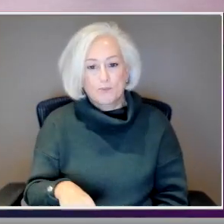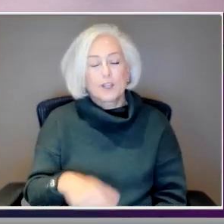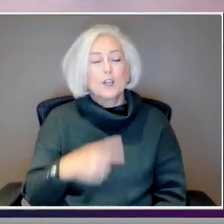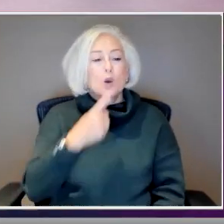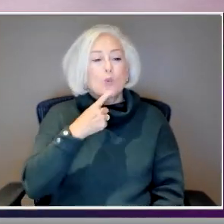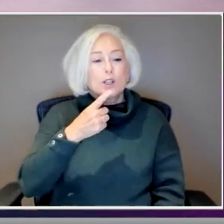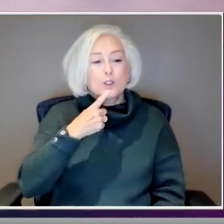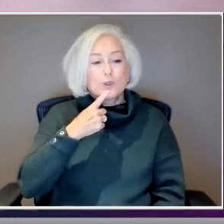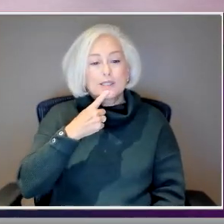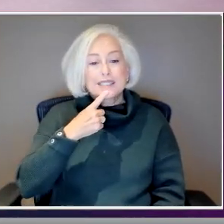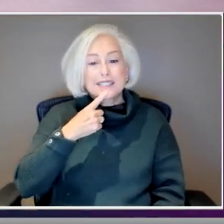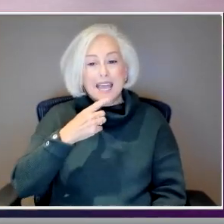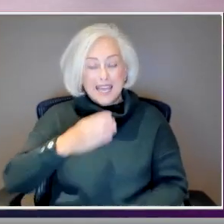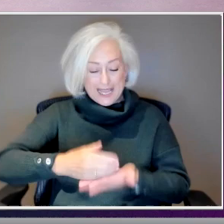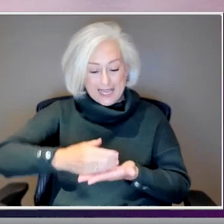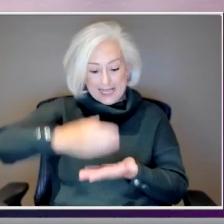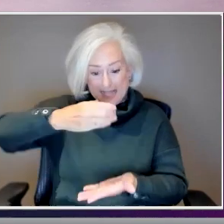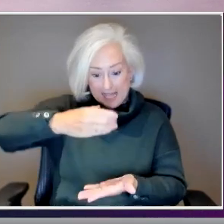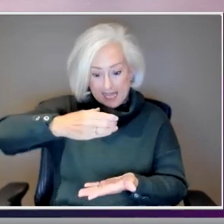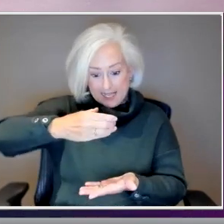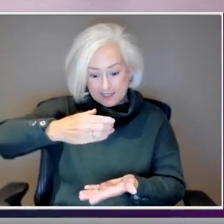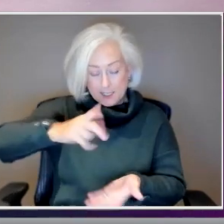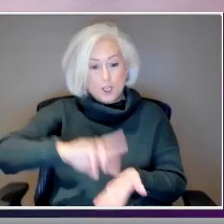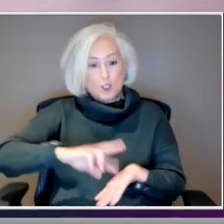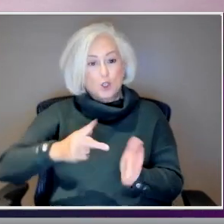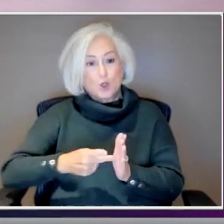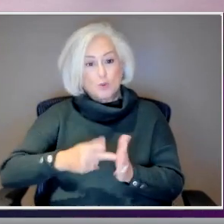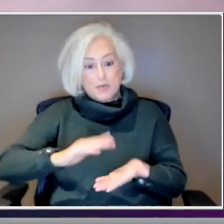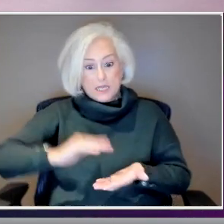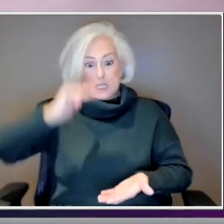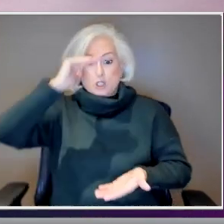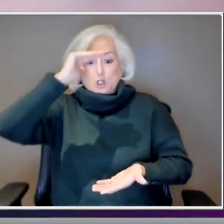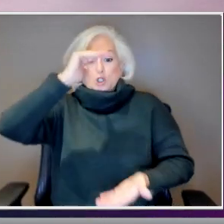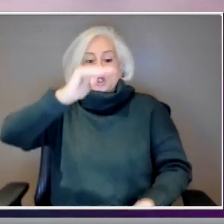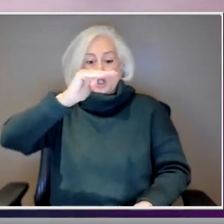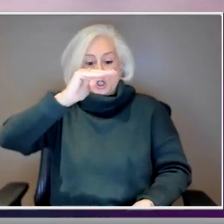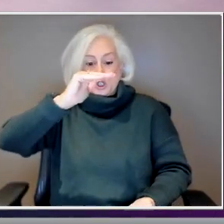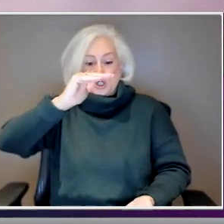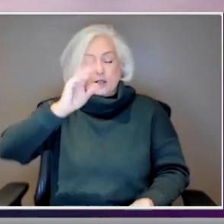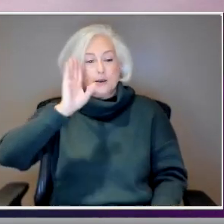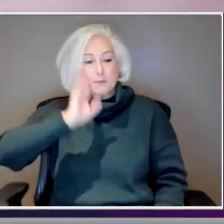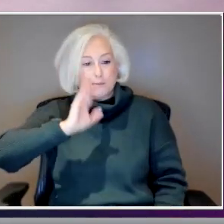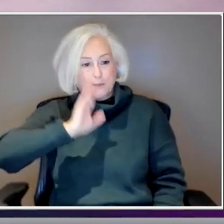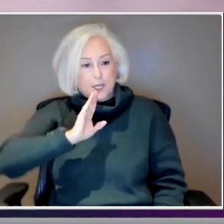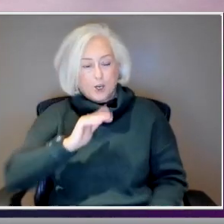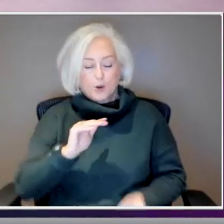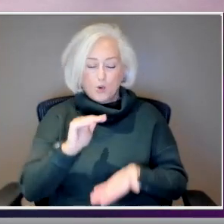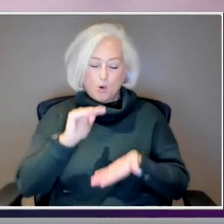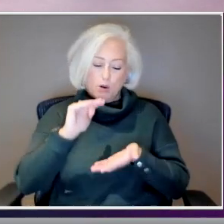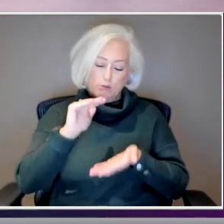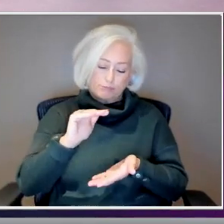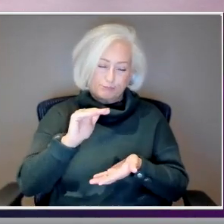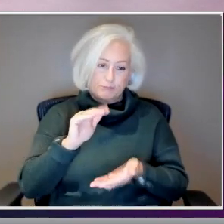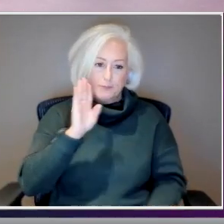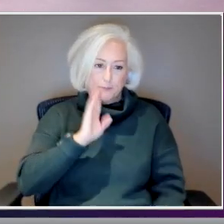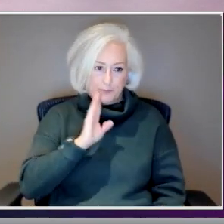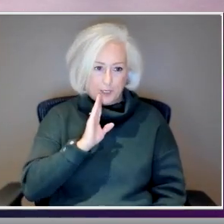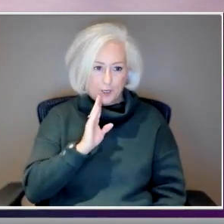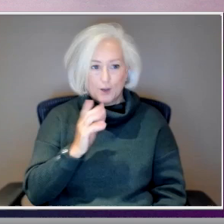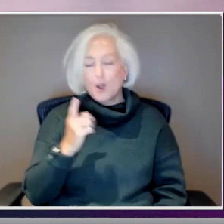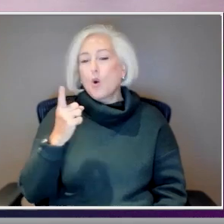giant stein of wine or beer, or are you having a beer? Yes, or a glass of wine, yes.